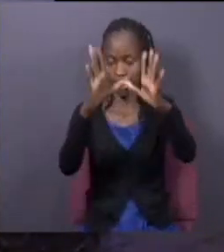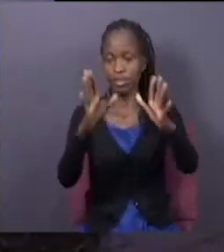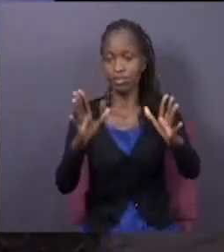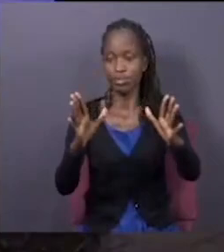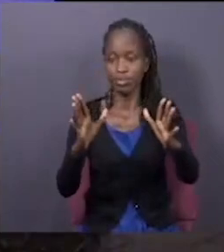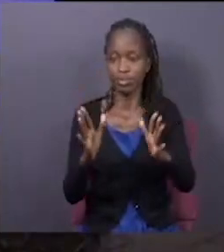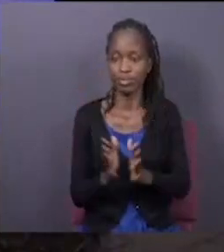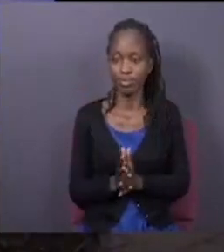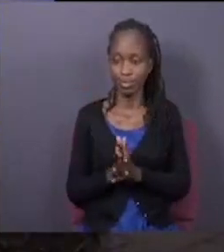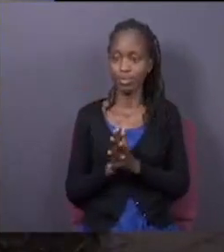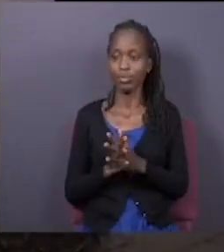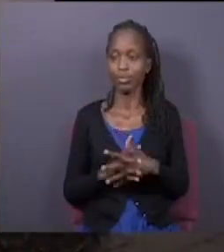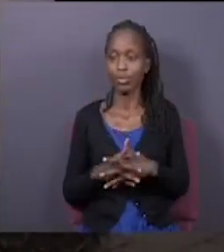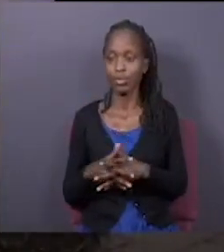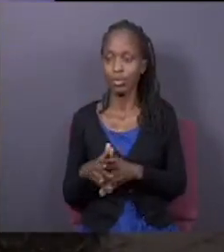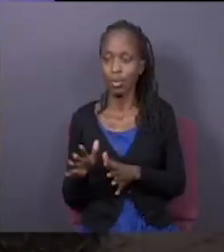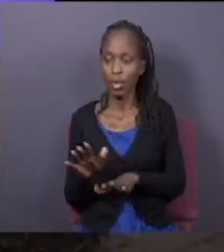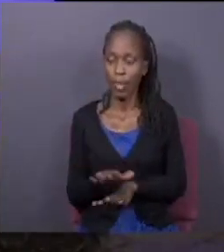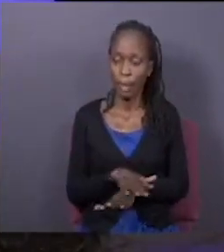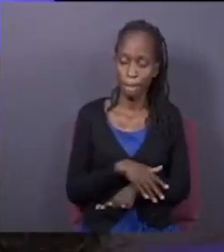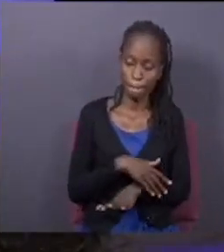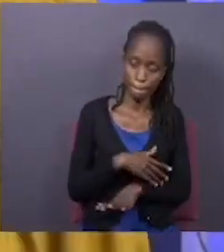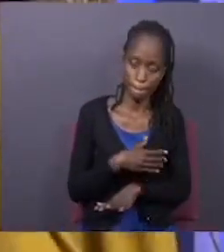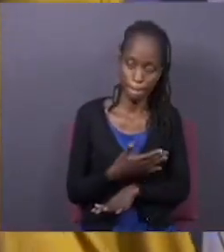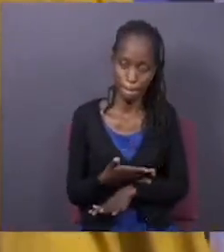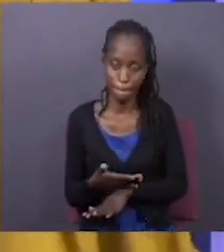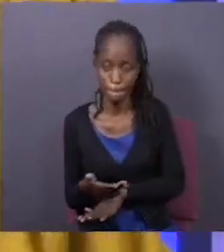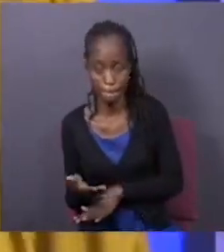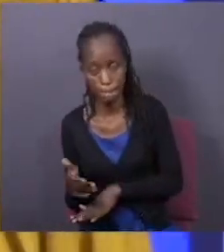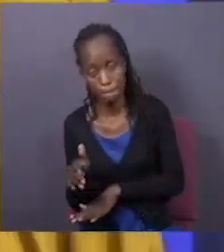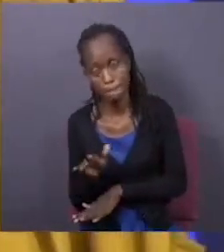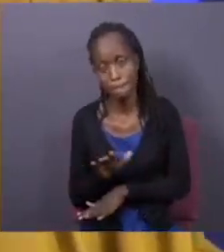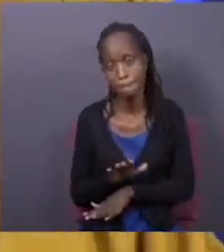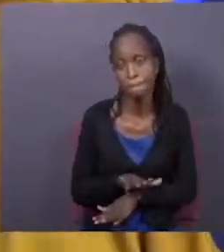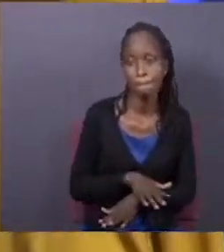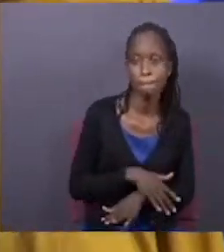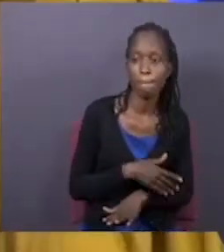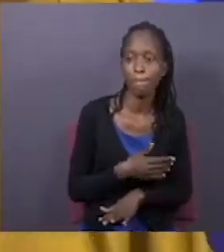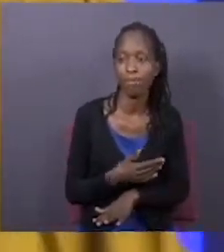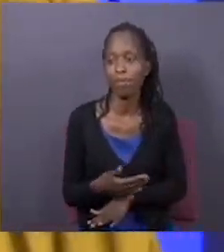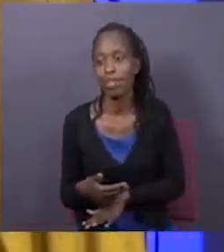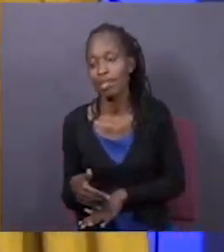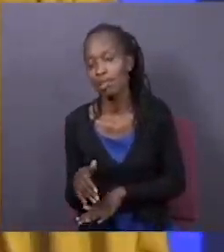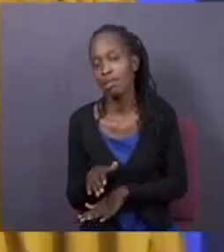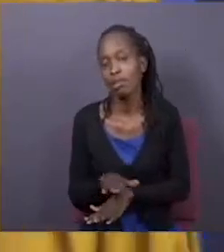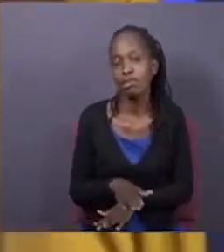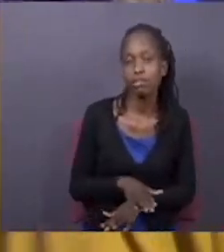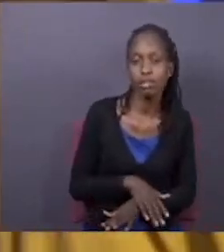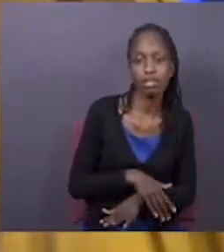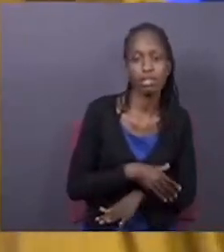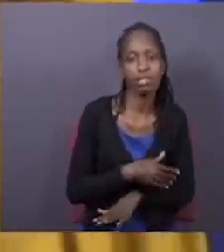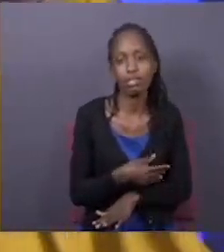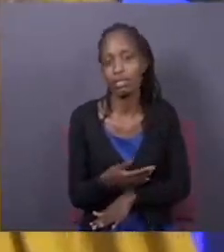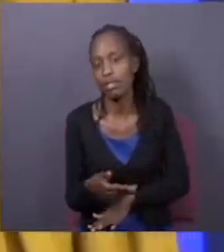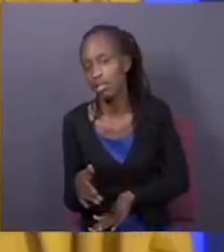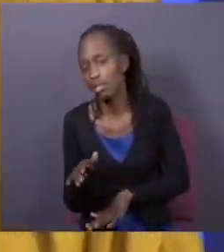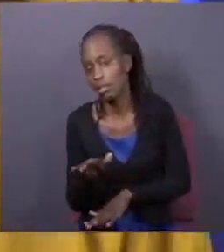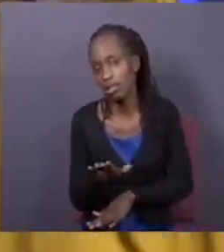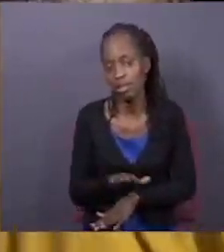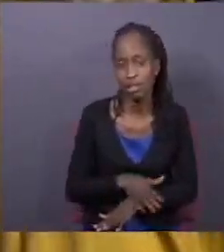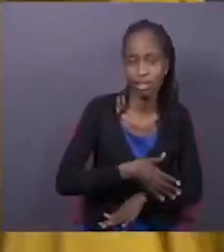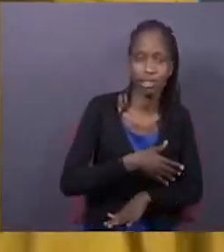Hallelujah. Give him the highest praise. Somebody just clap your hands in the house today. Give it a bounce